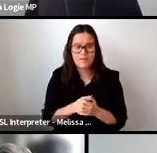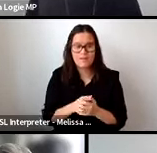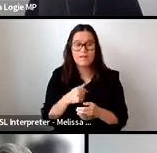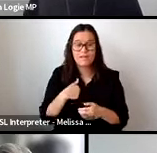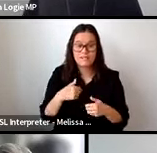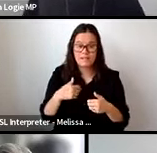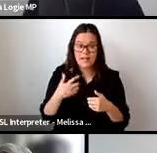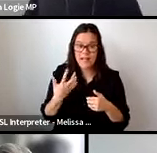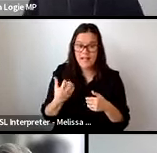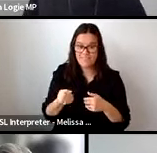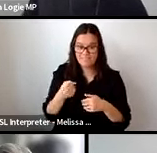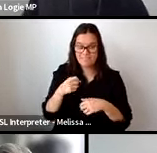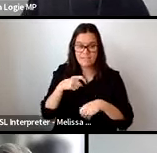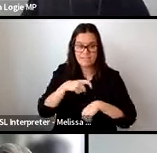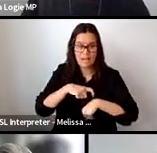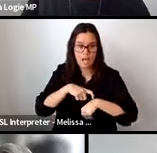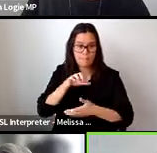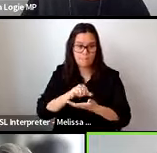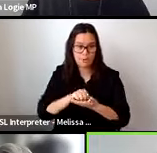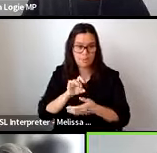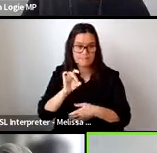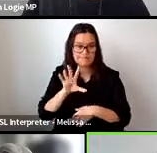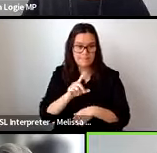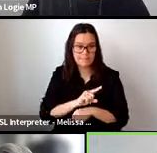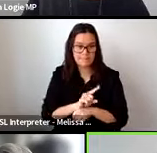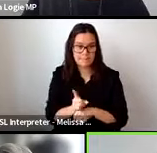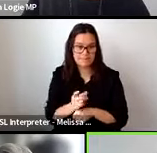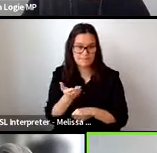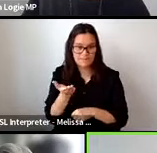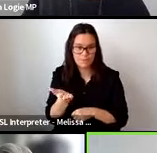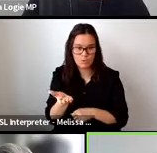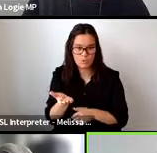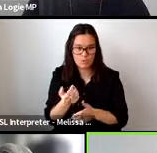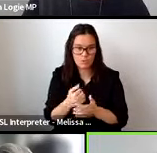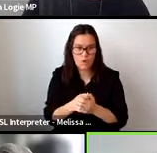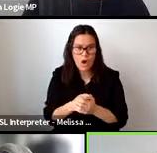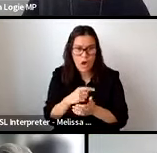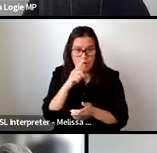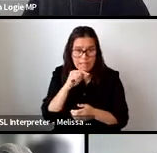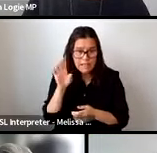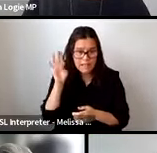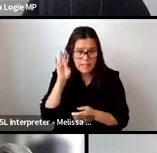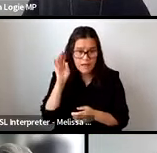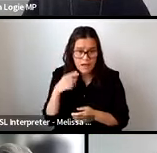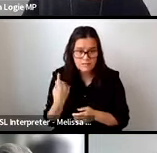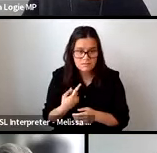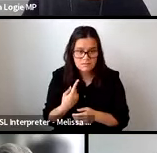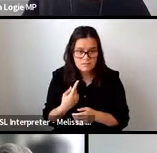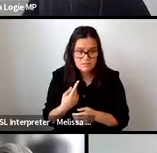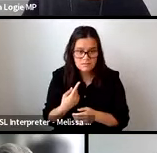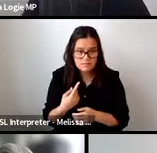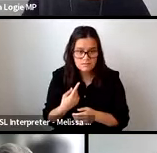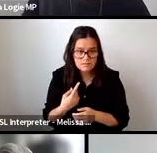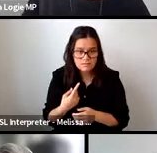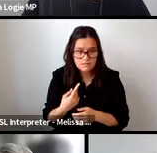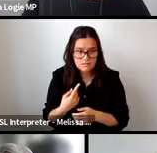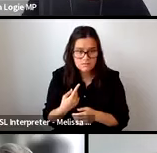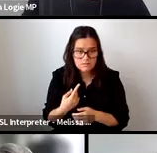10 minutes. So if you I've lost it. Can you hear okay, Margaret?